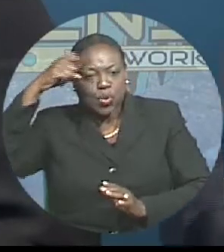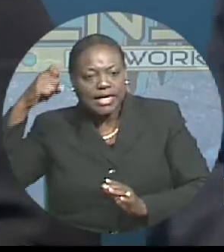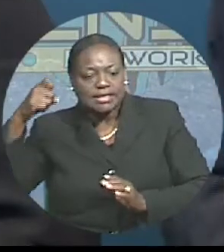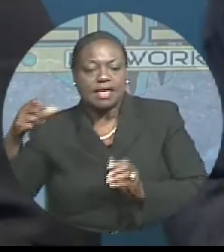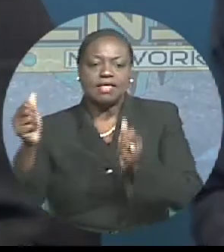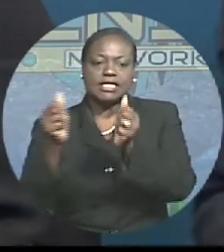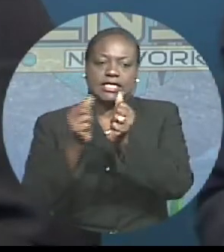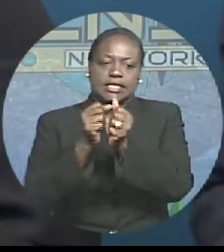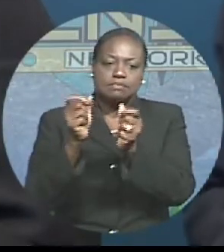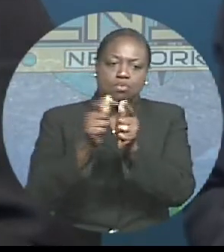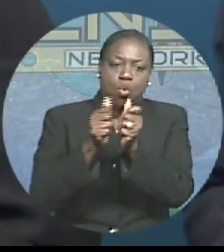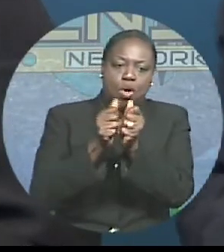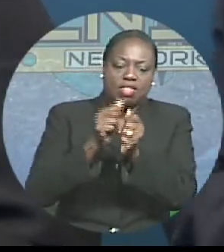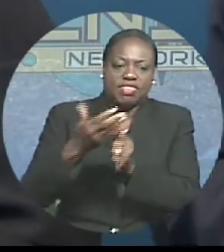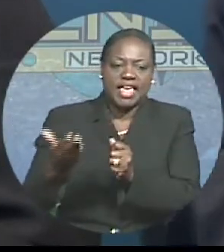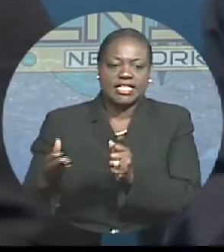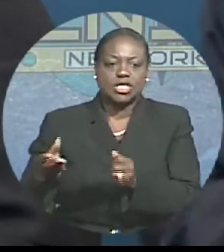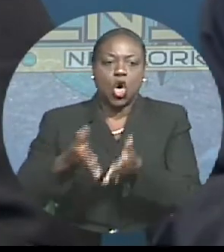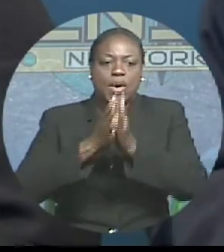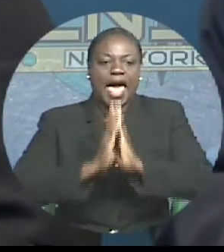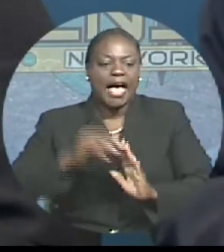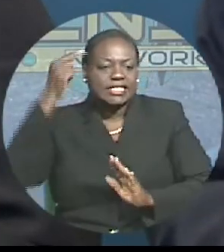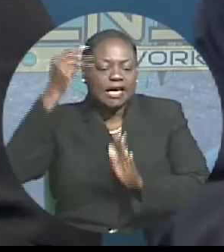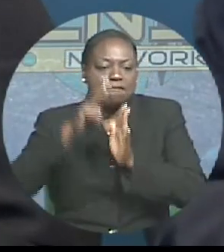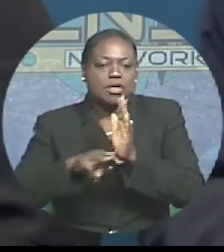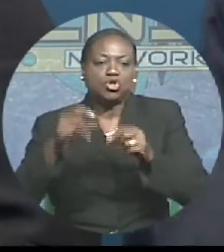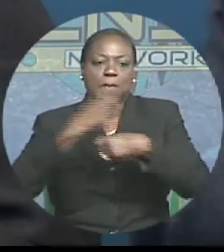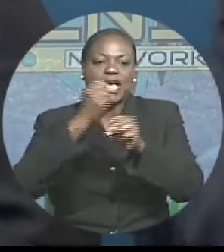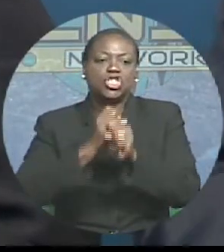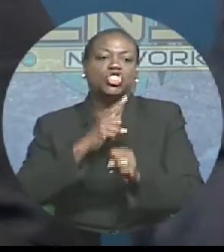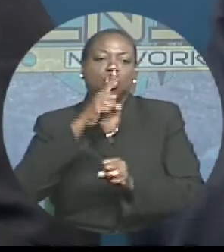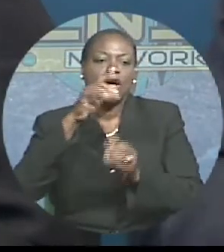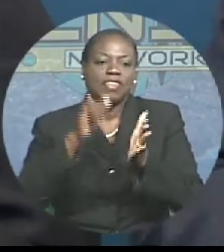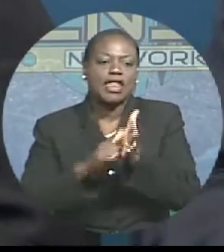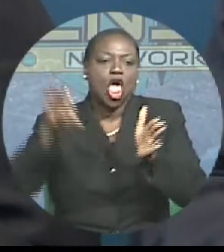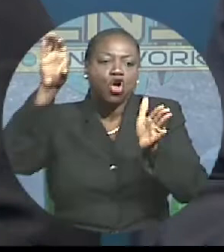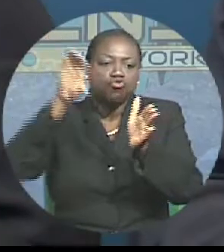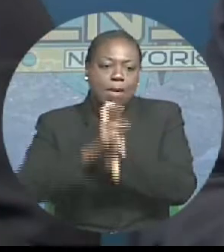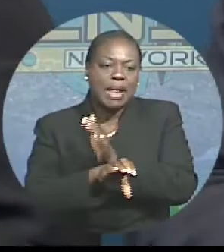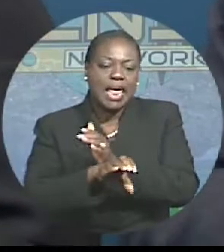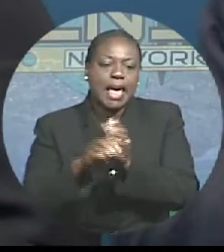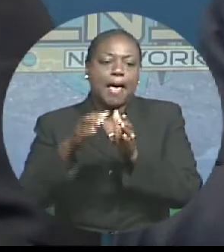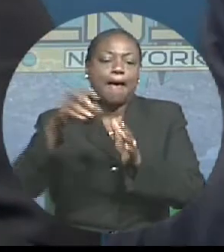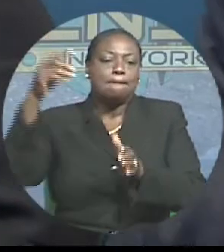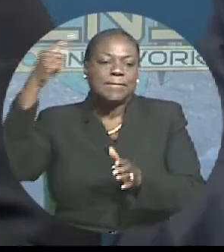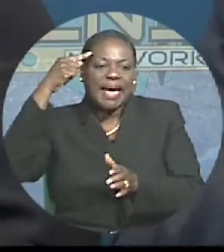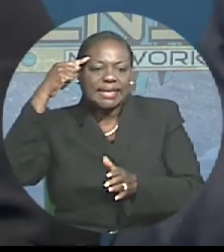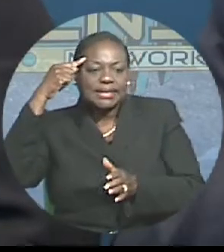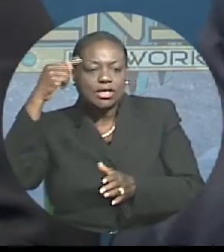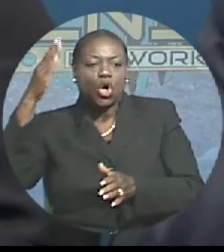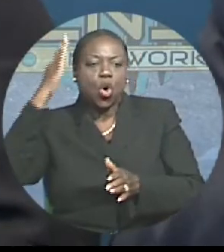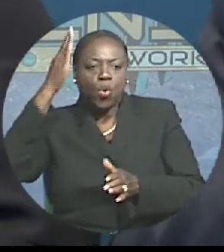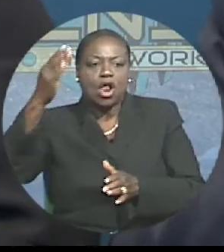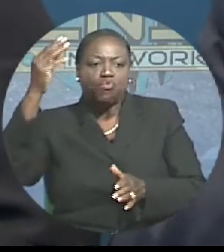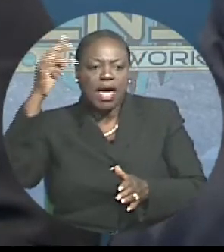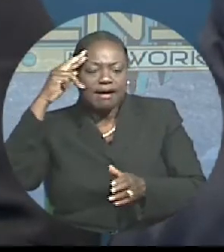small stuff. We ask the government to ensure that the criminally minded will